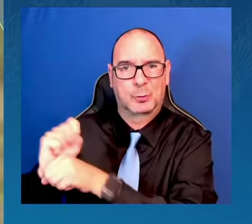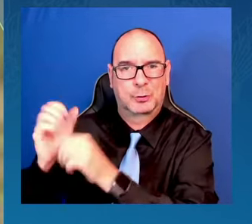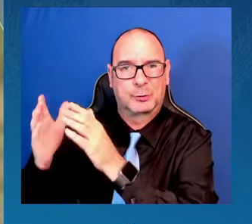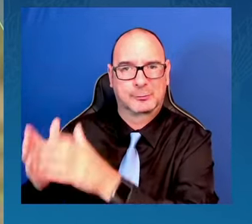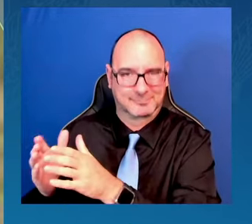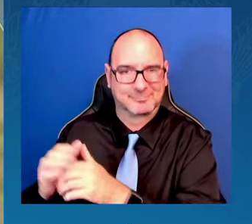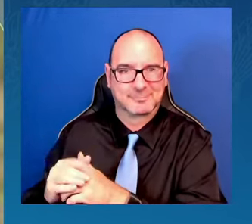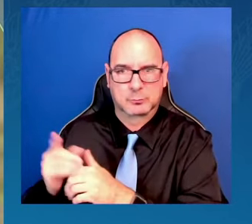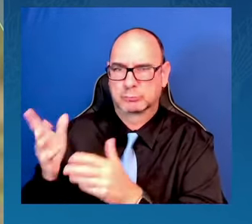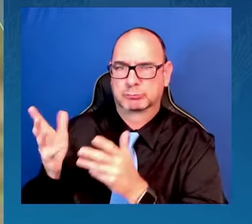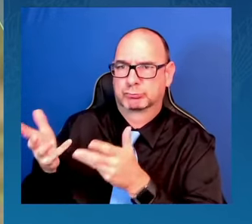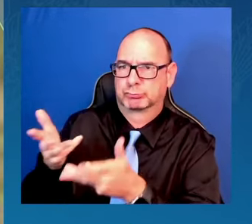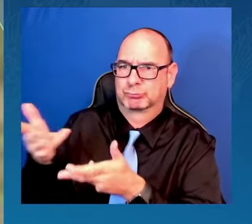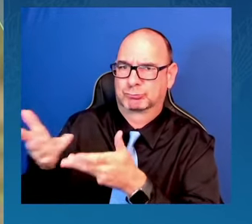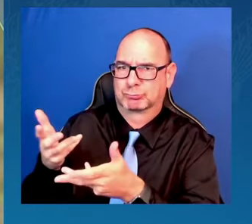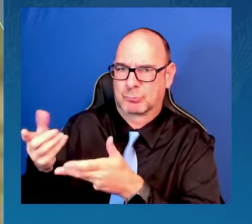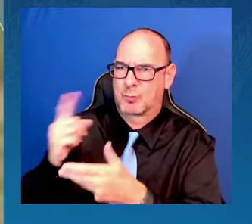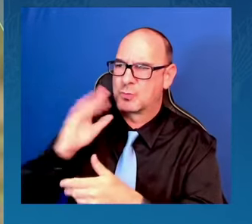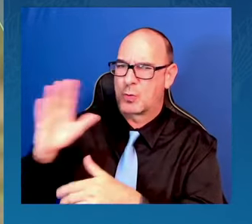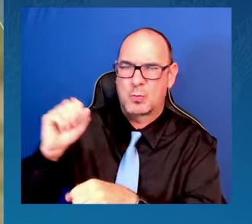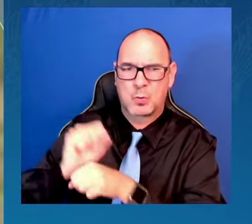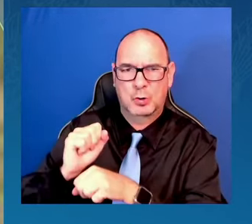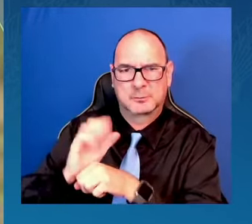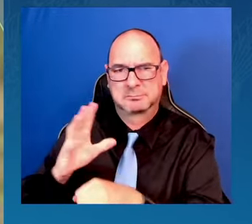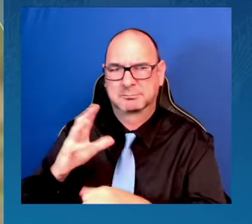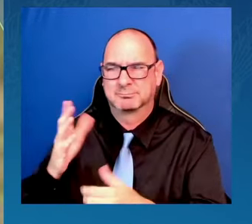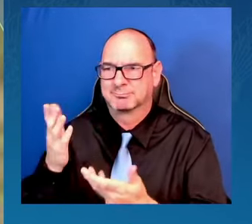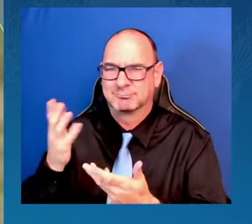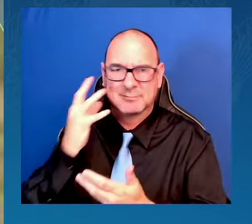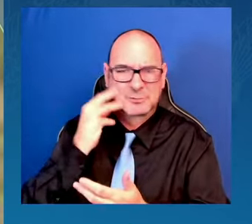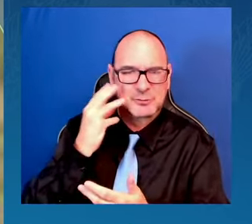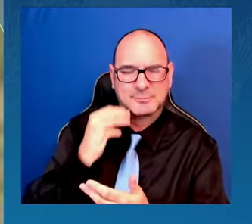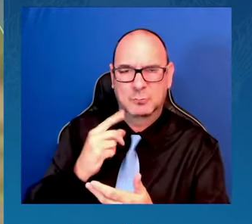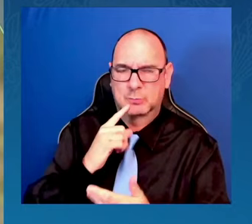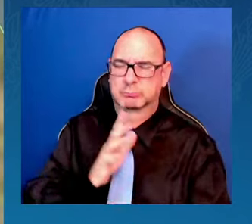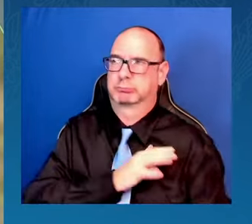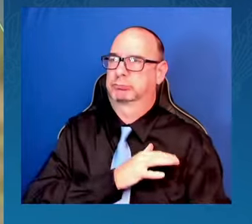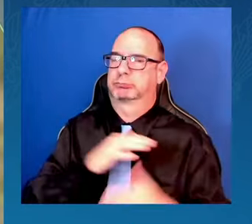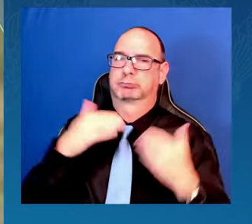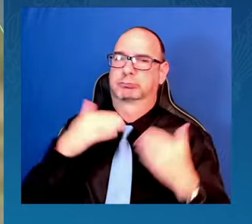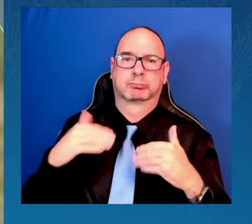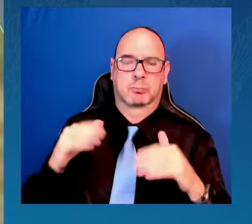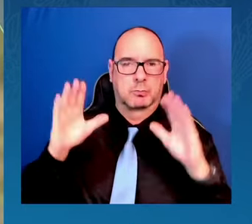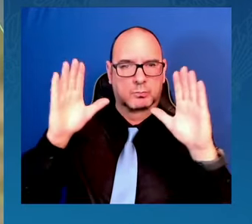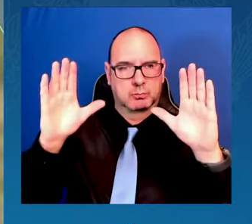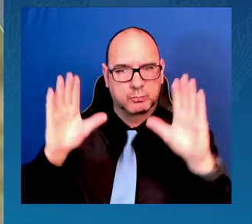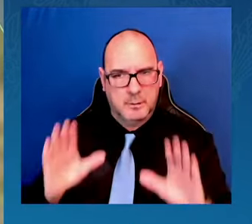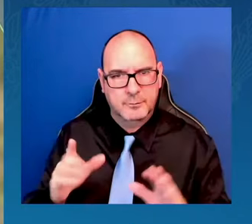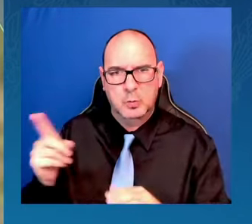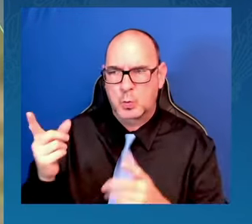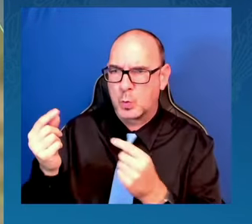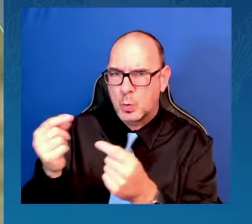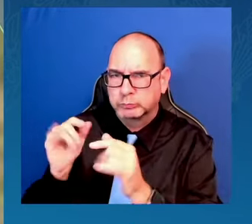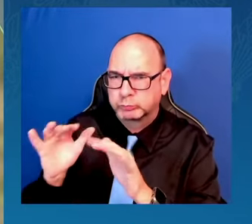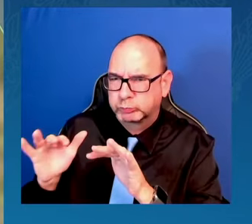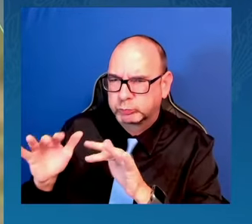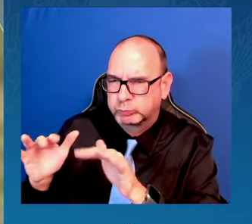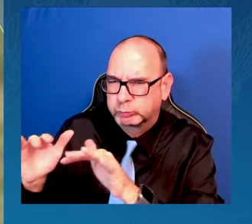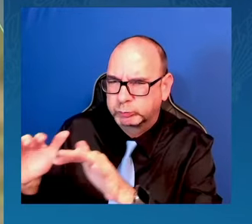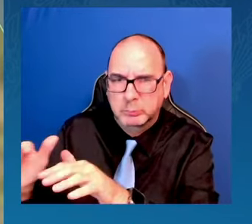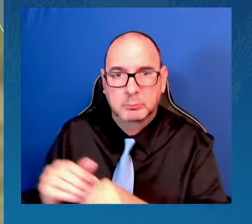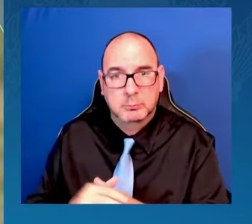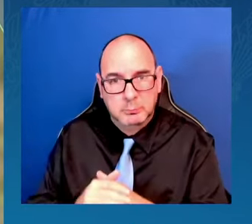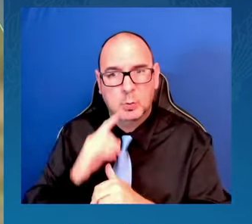And it's extraordinary what you guys are doing. It's highly skilled work. It